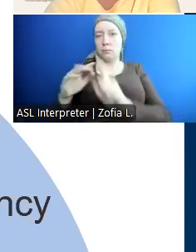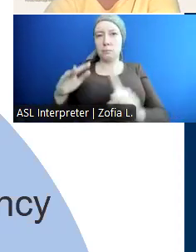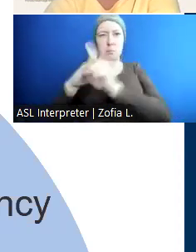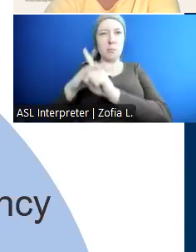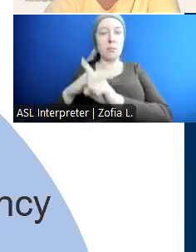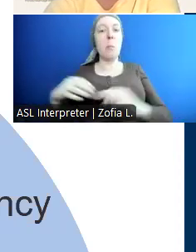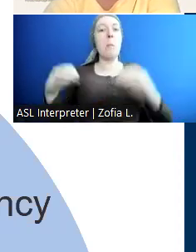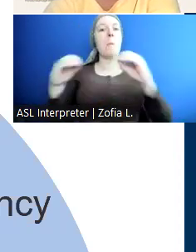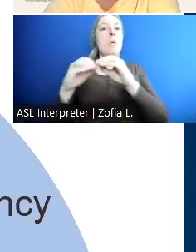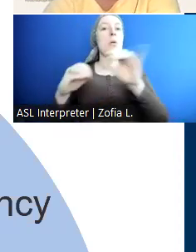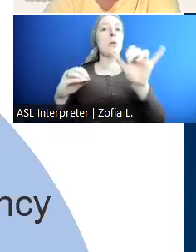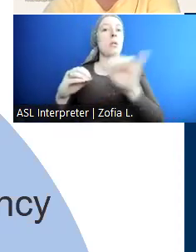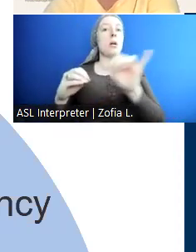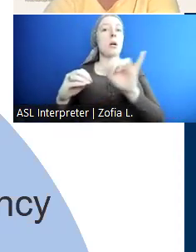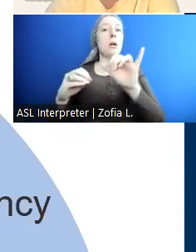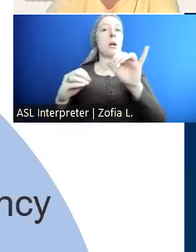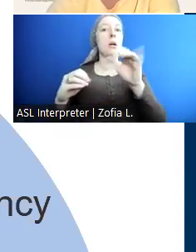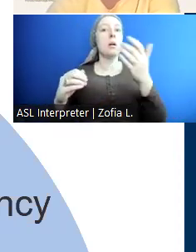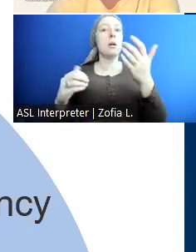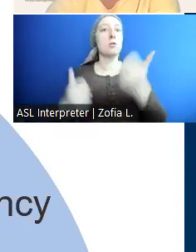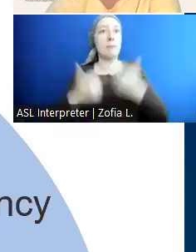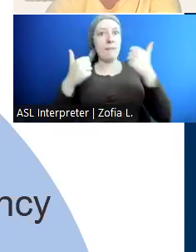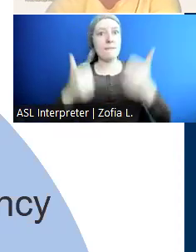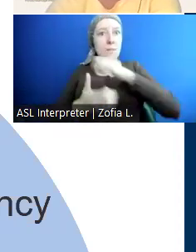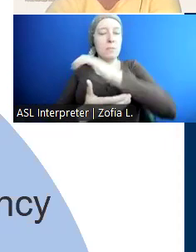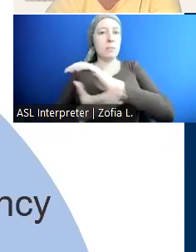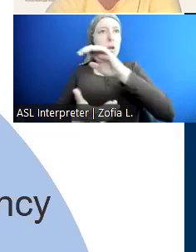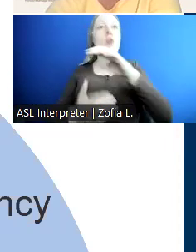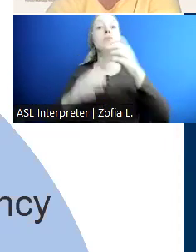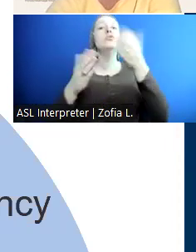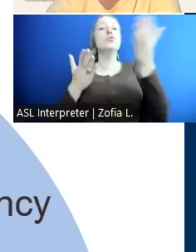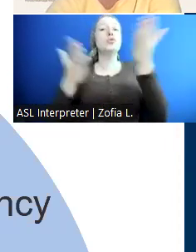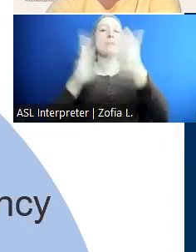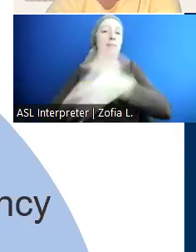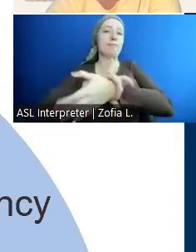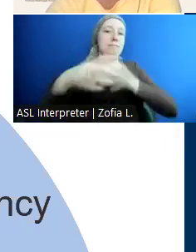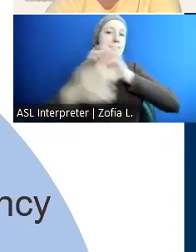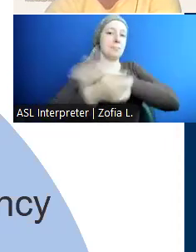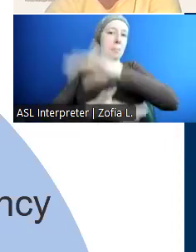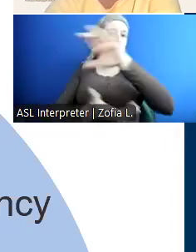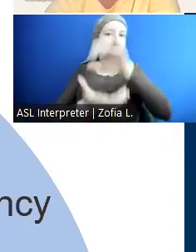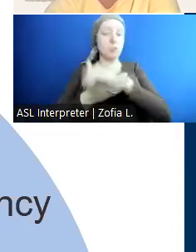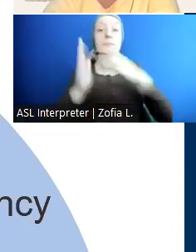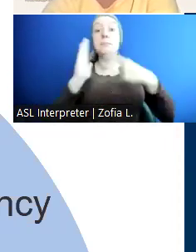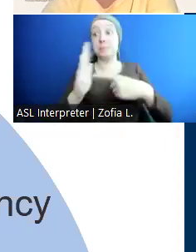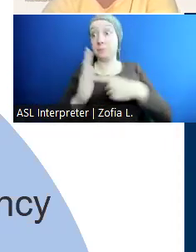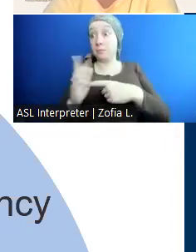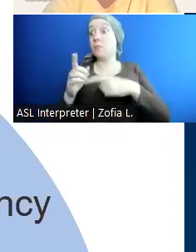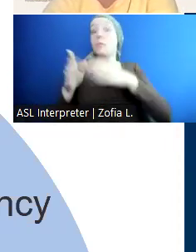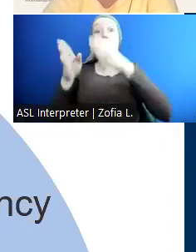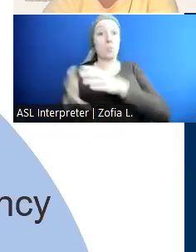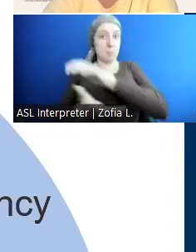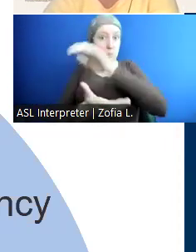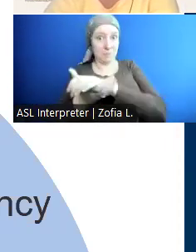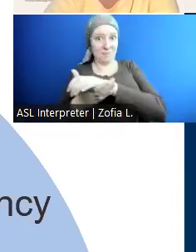like, you know, servile marriage. So, for example, someone is married and then they're sent to live in